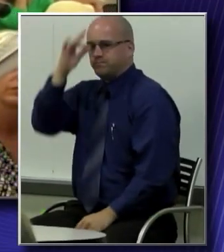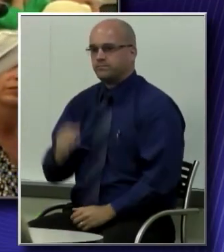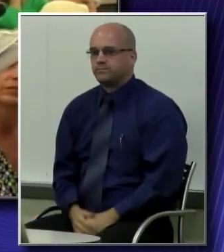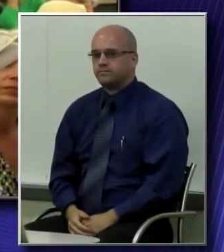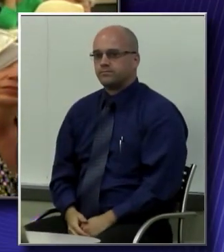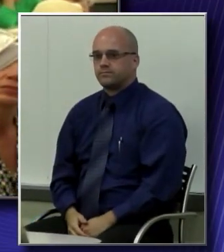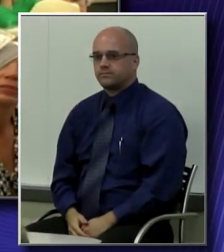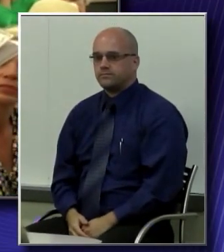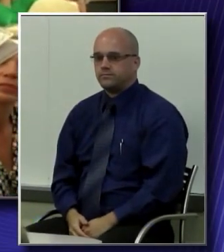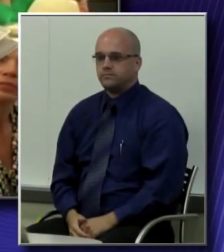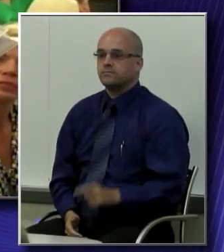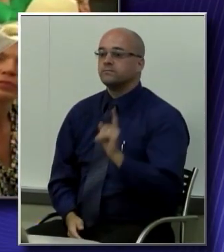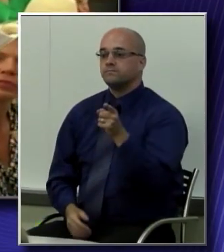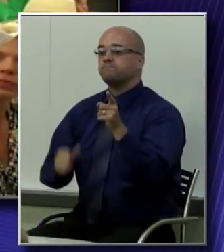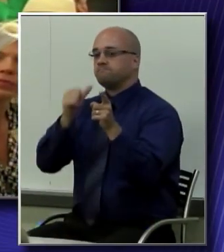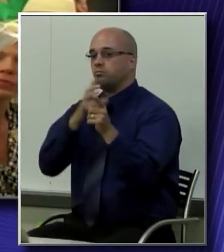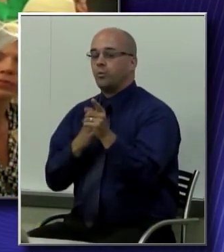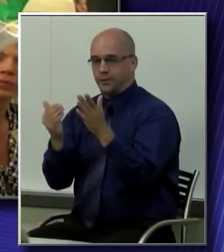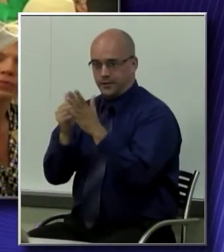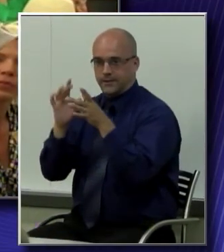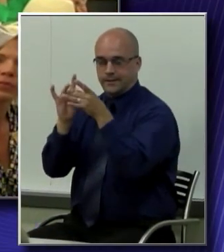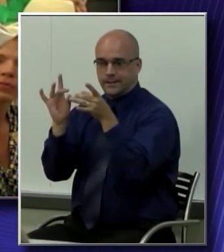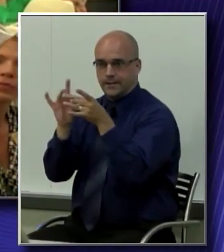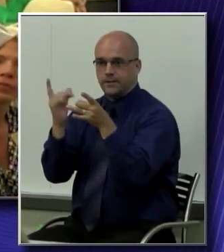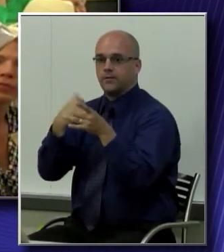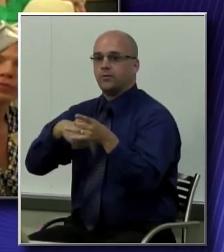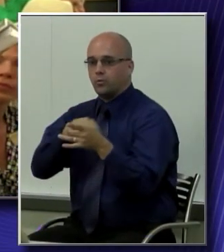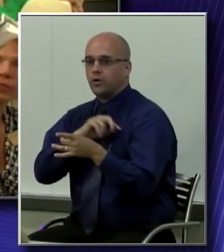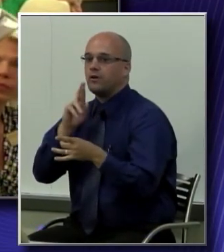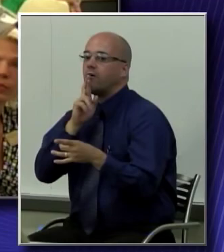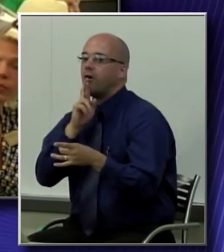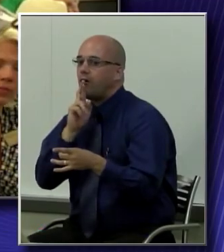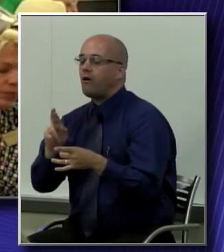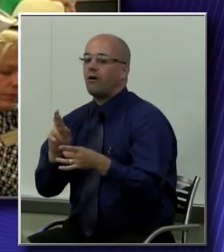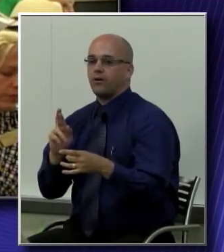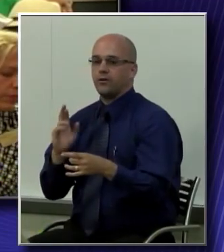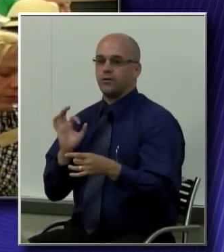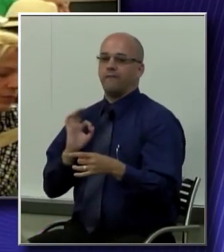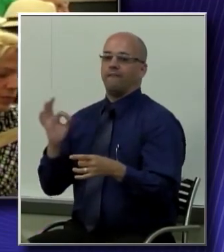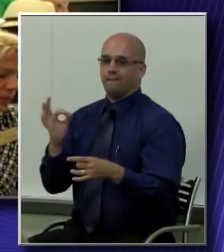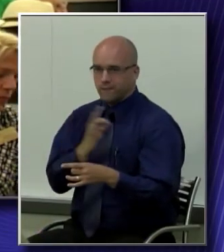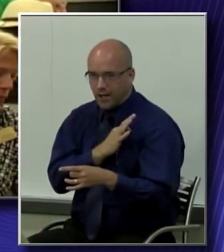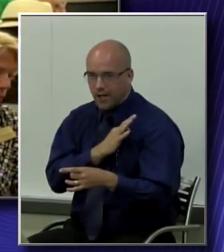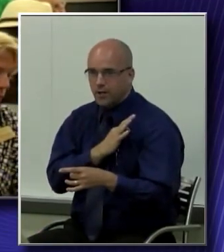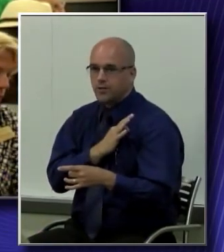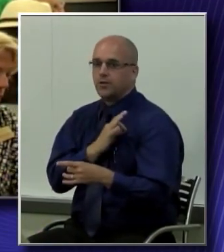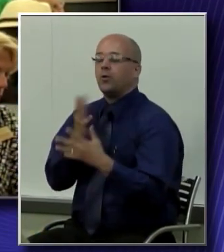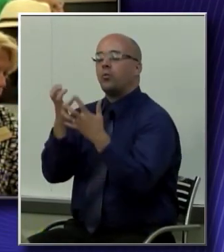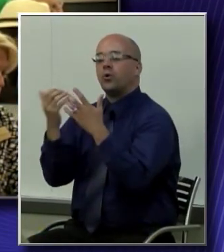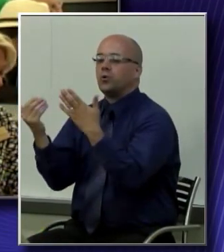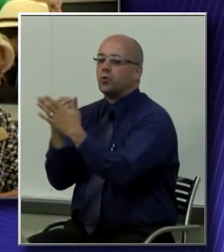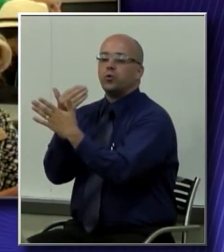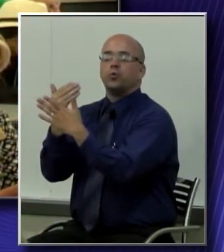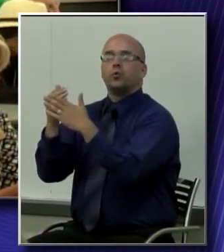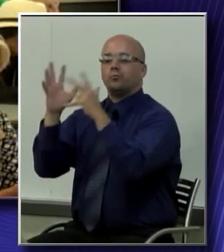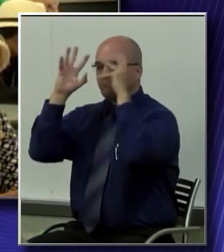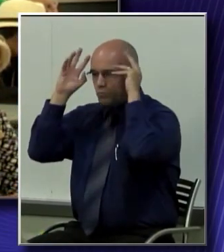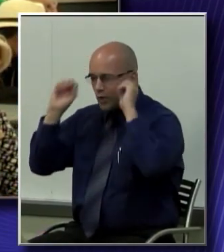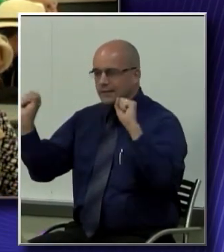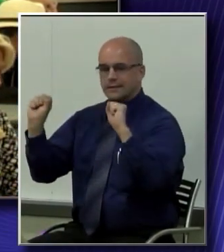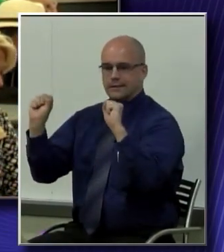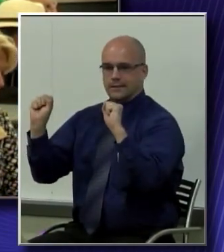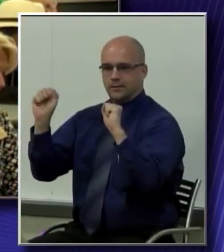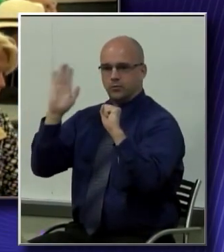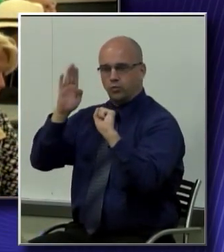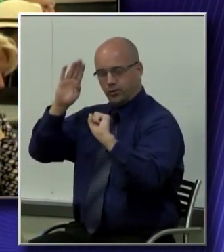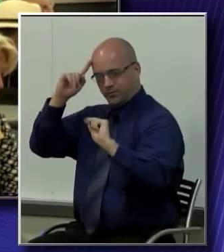We are students, alumni, tenure line faculty, and non-tenure line faculty calling for a new president who recommits